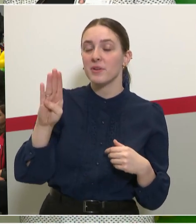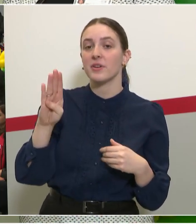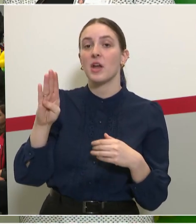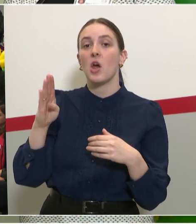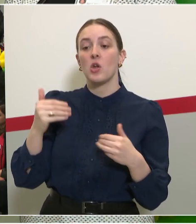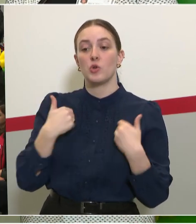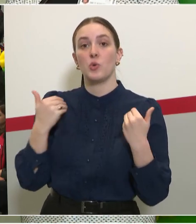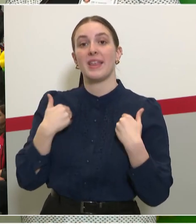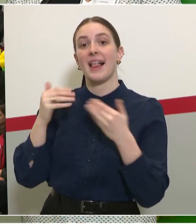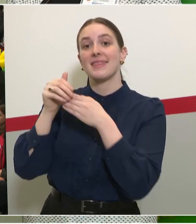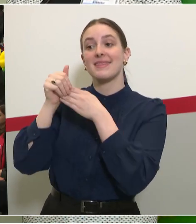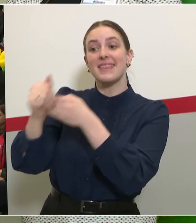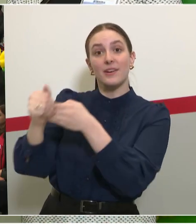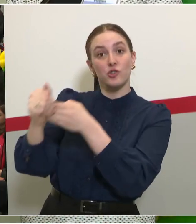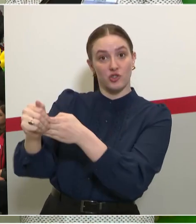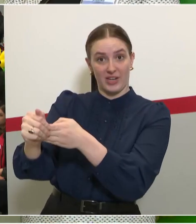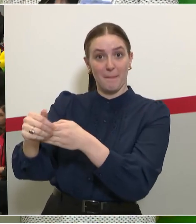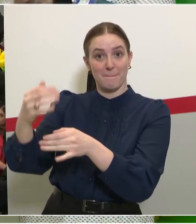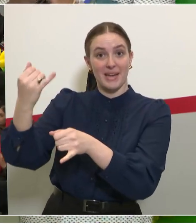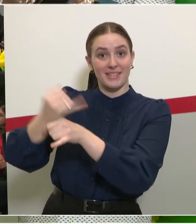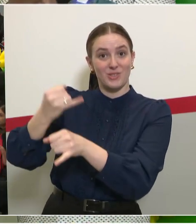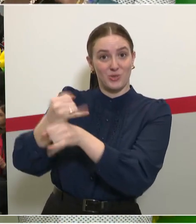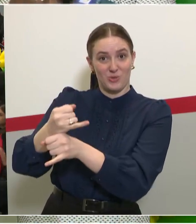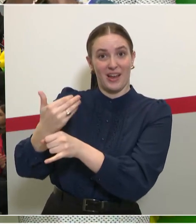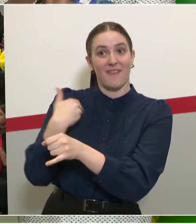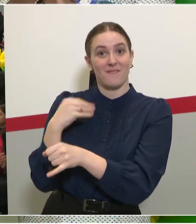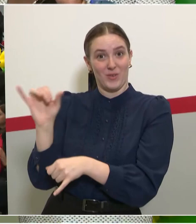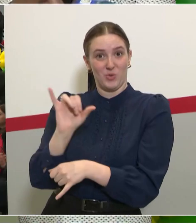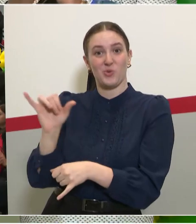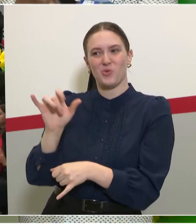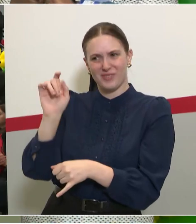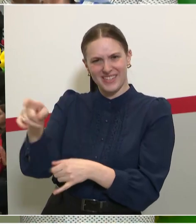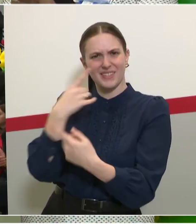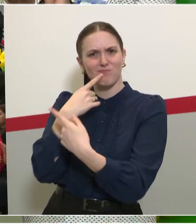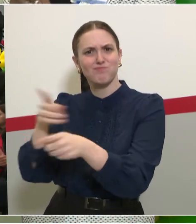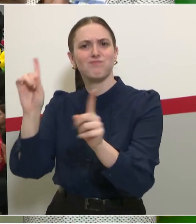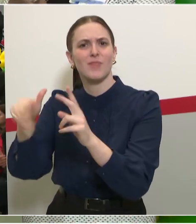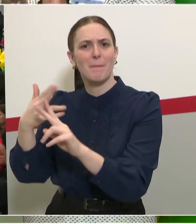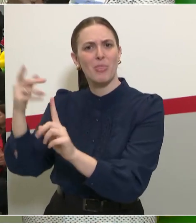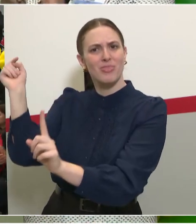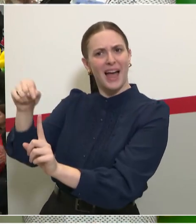Leadership Institute. Can I get a round of applause of MBYLI?